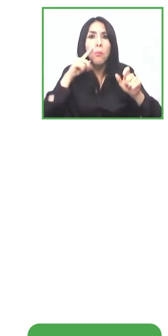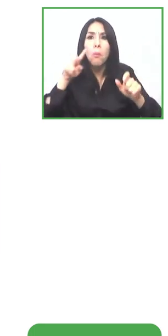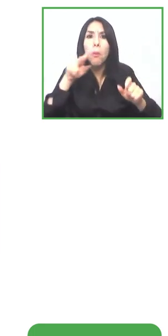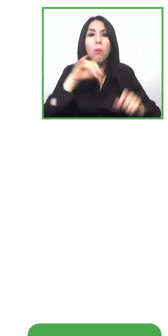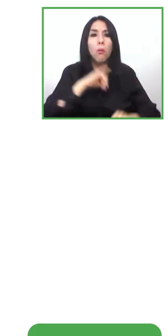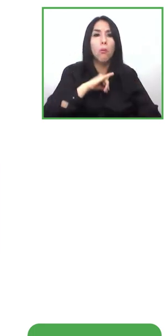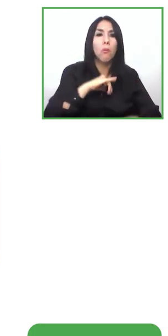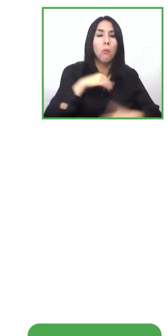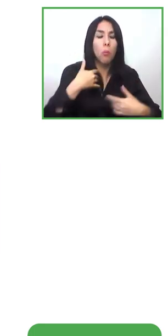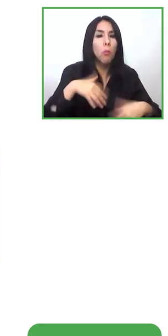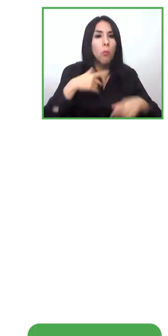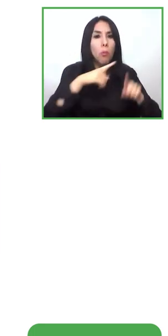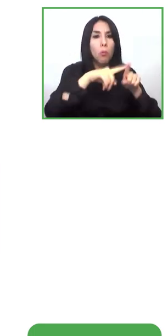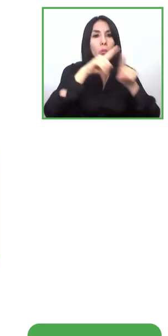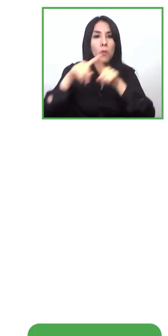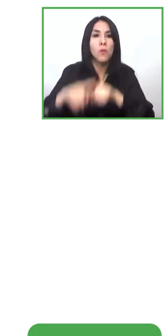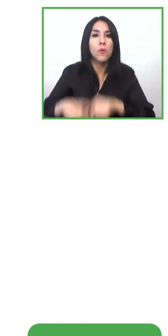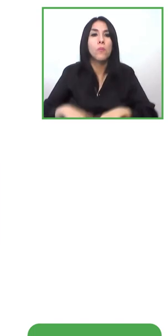seeing us live.